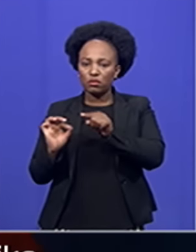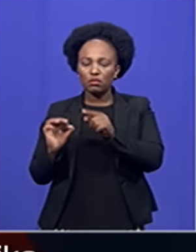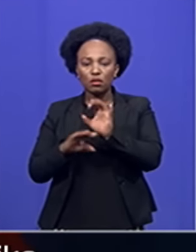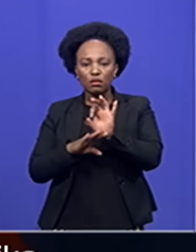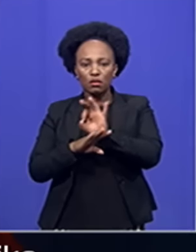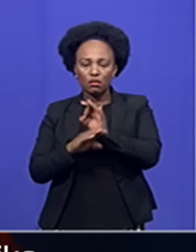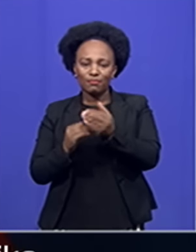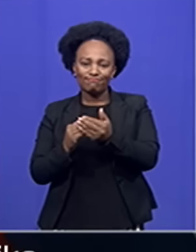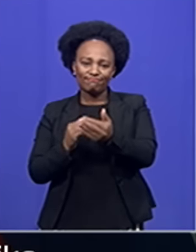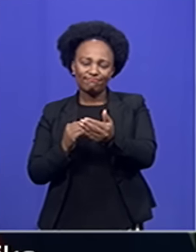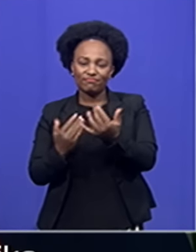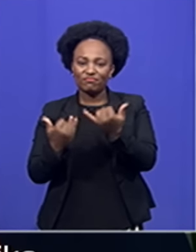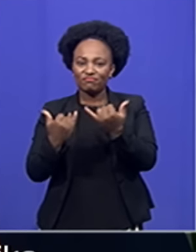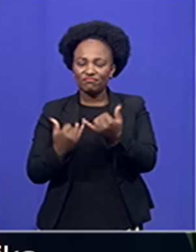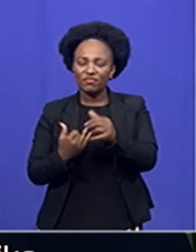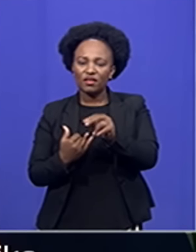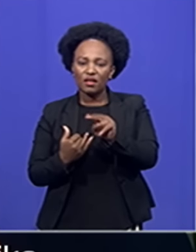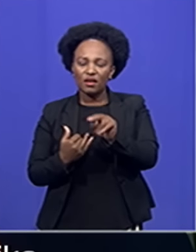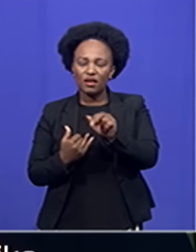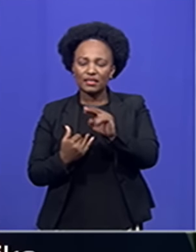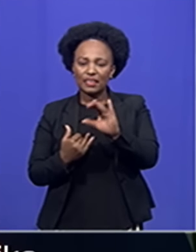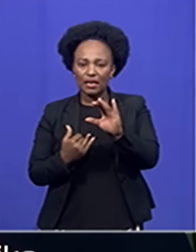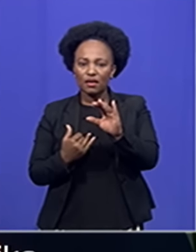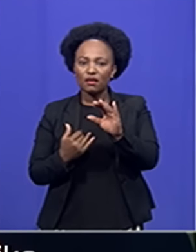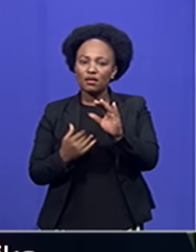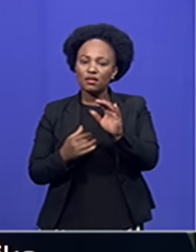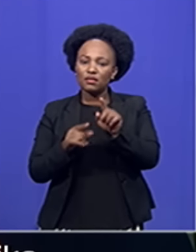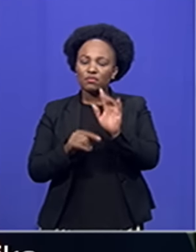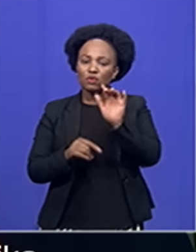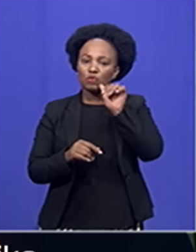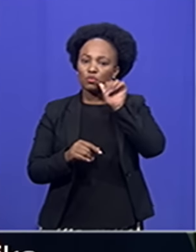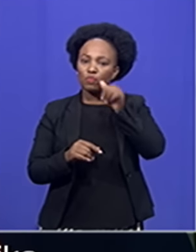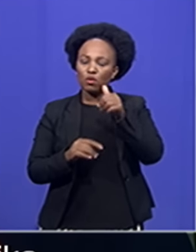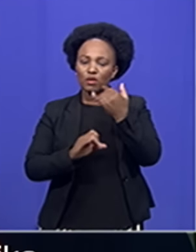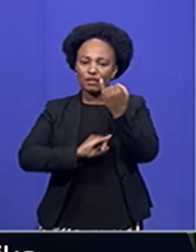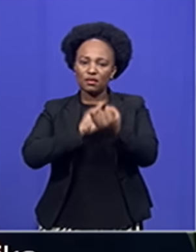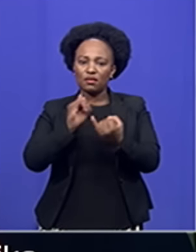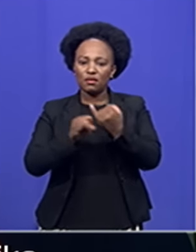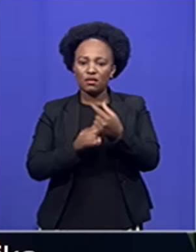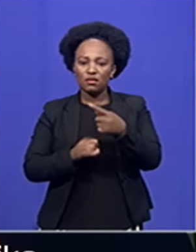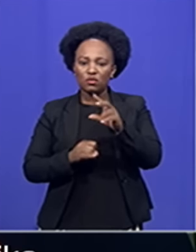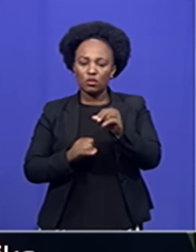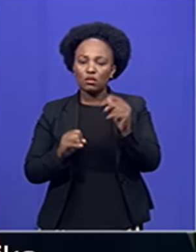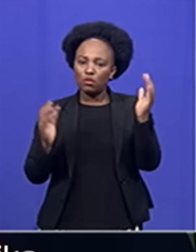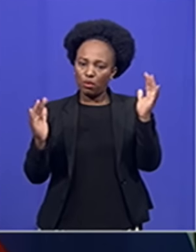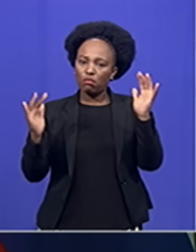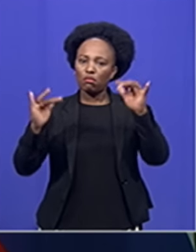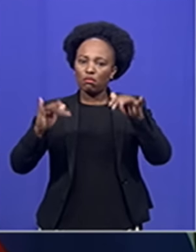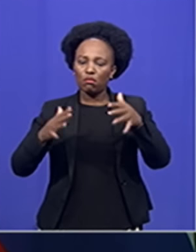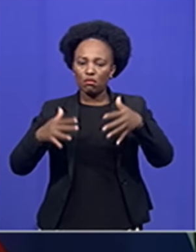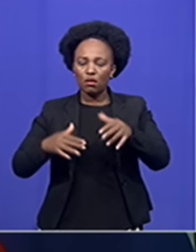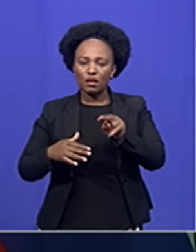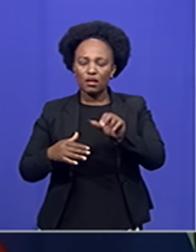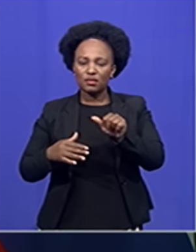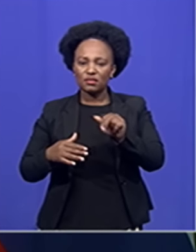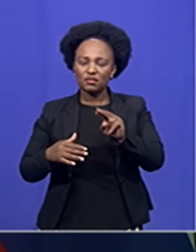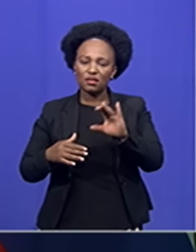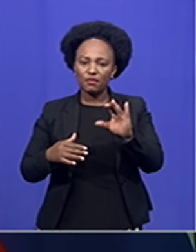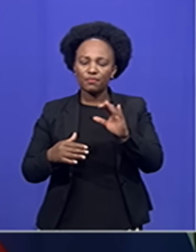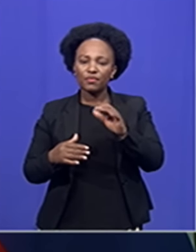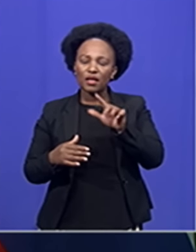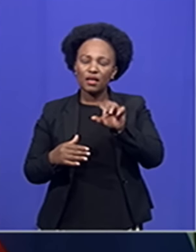leng gore be iswere le gone gona ka mo Nasrec Expo Center le go sasa baetapele ba dinaga maloko tša G20 ba tla ba le gona ka fa Nasrec le bese e re